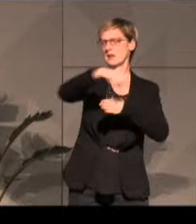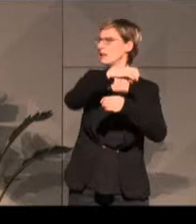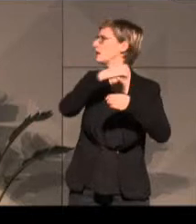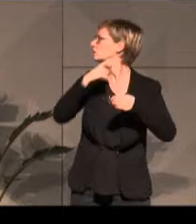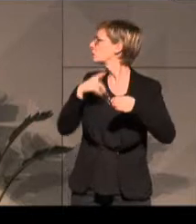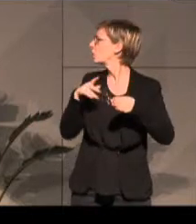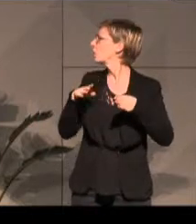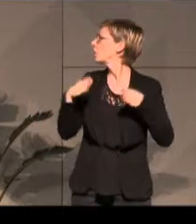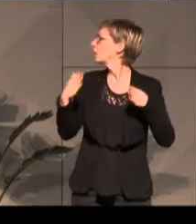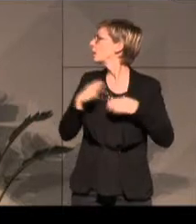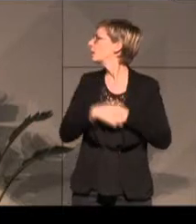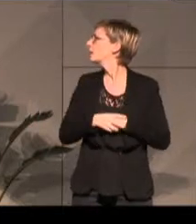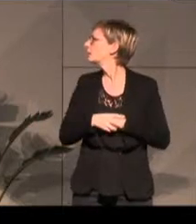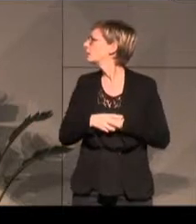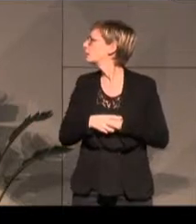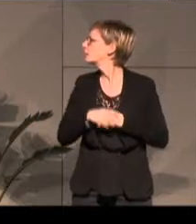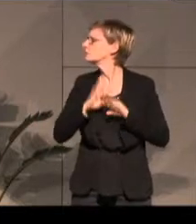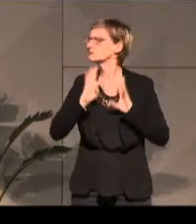further MET